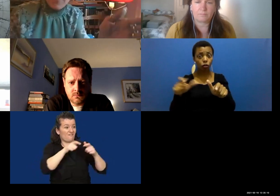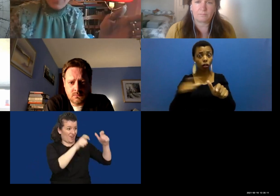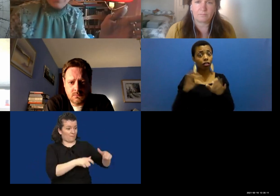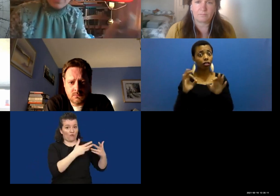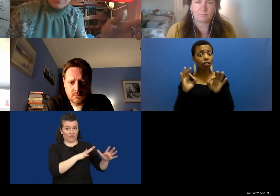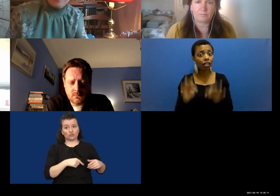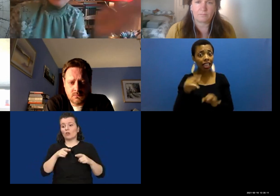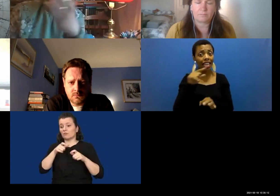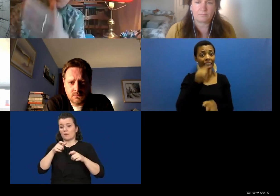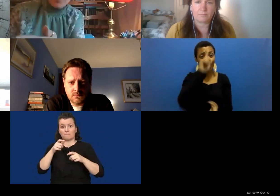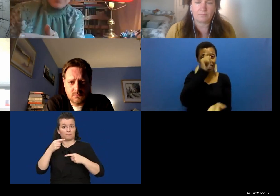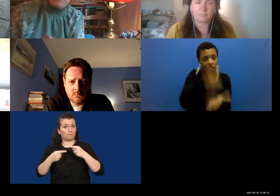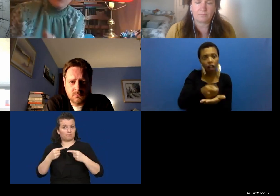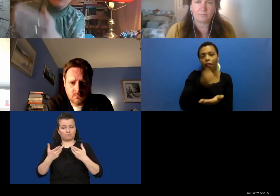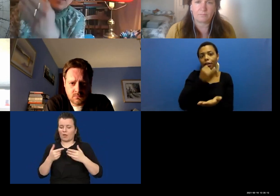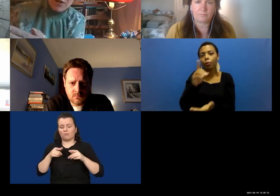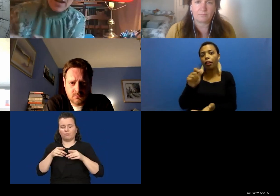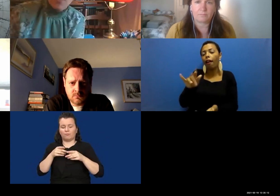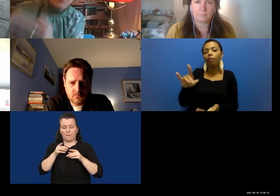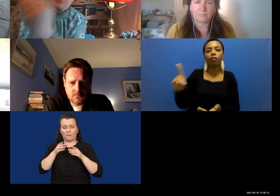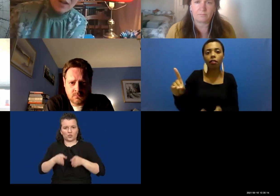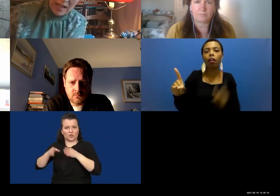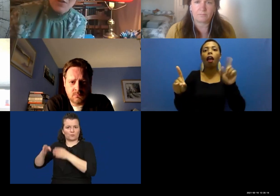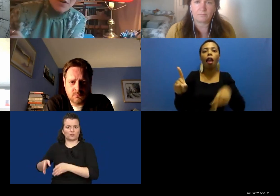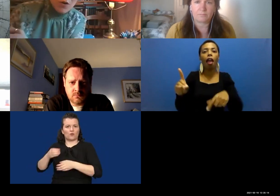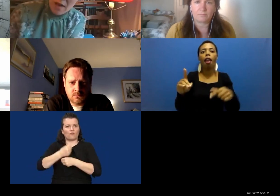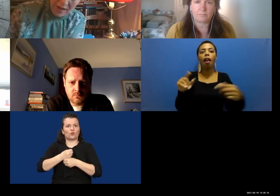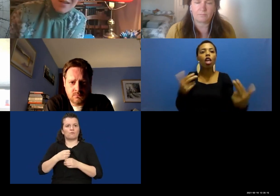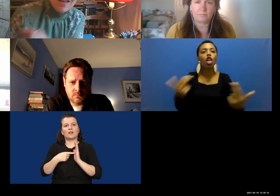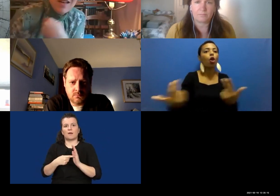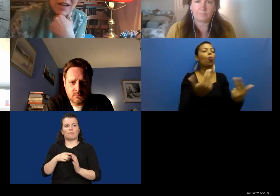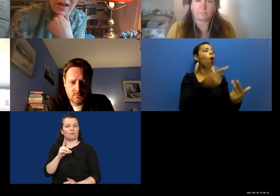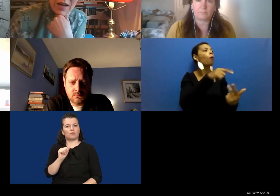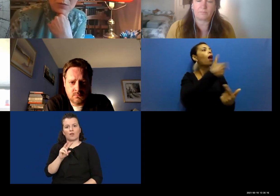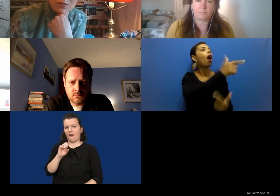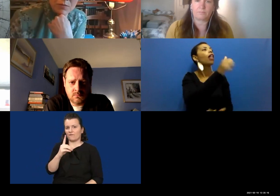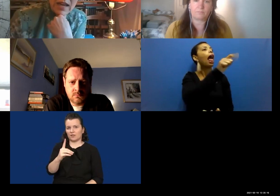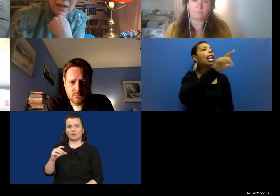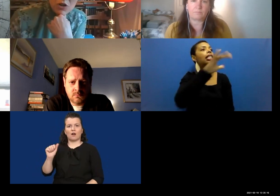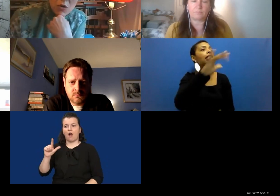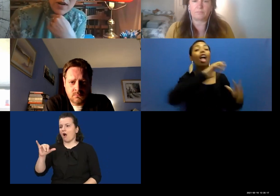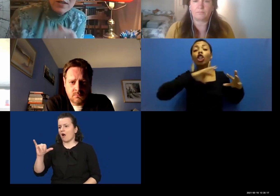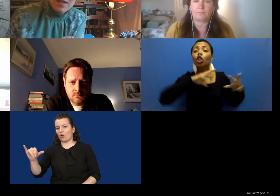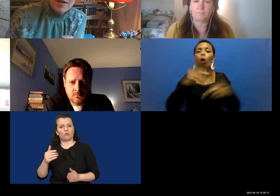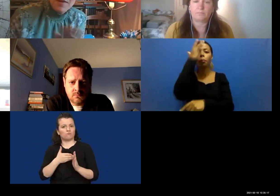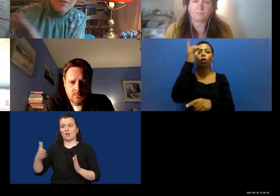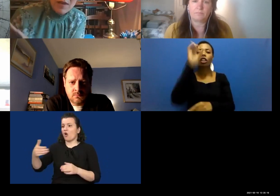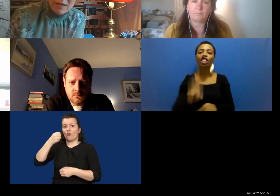for David is the same as it would have been for Alicia or for Ali or whoever. Making sure